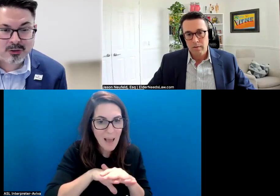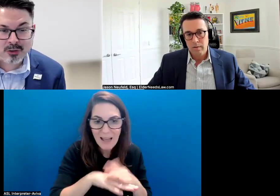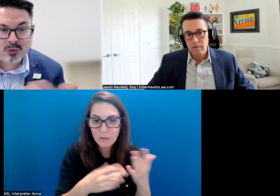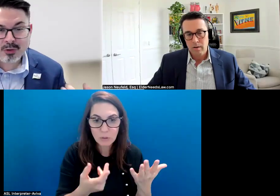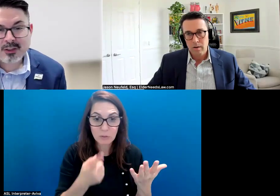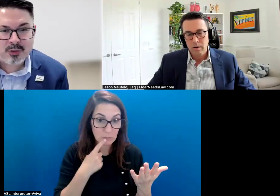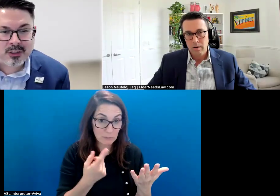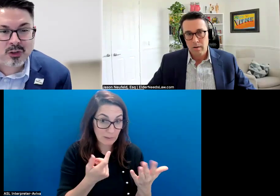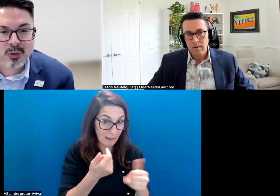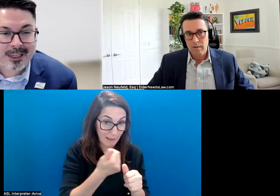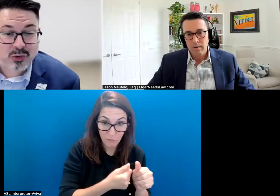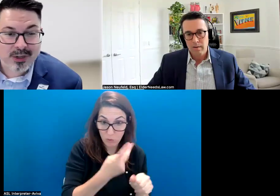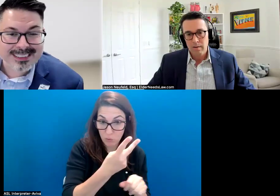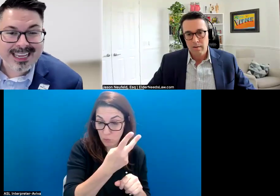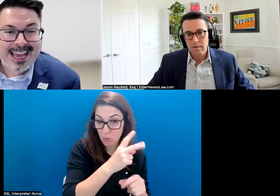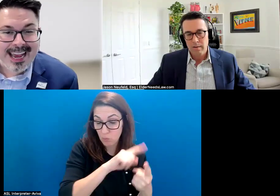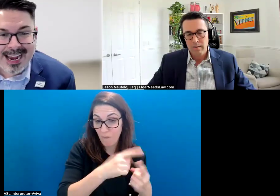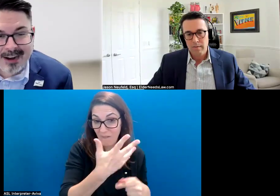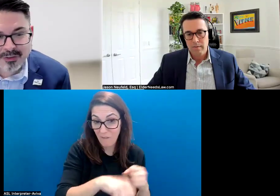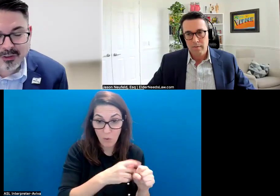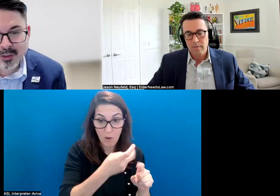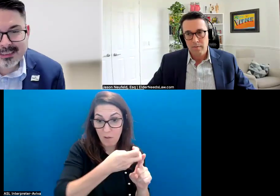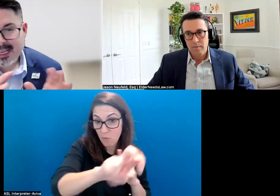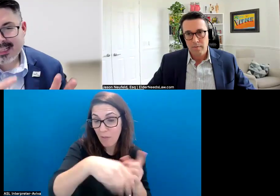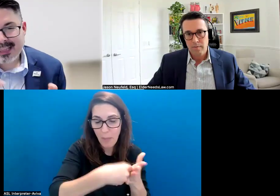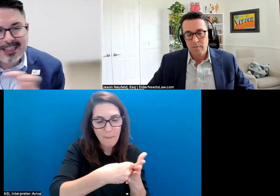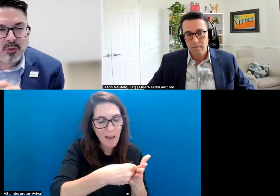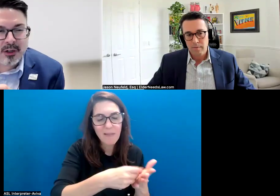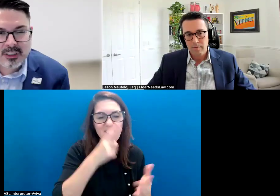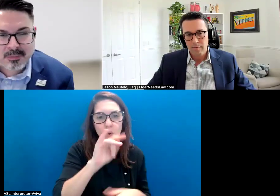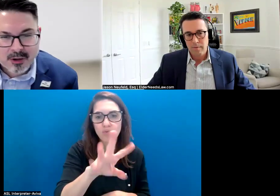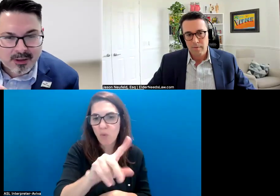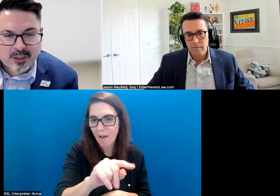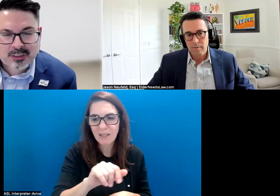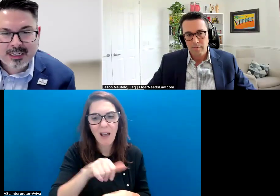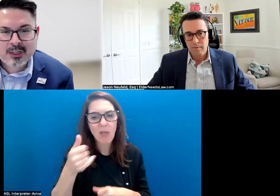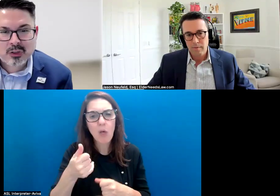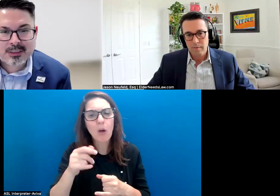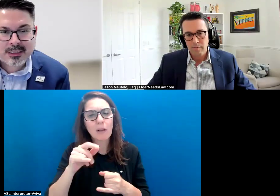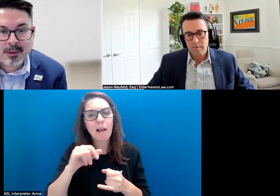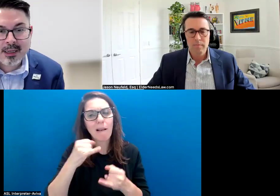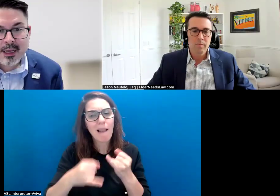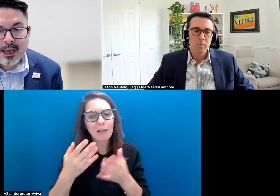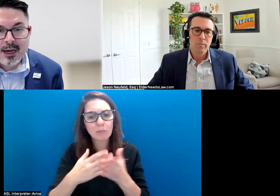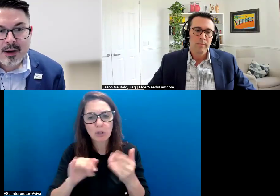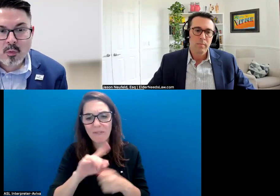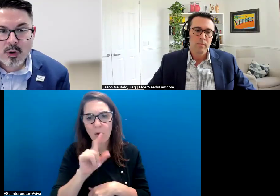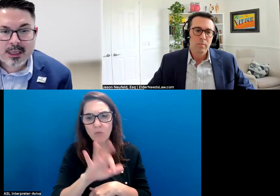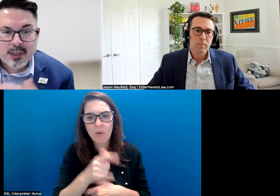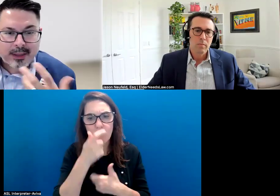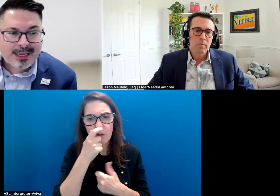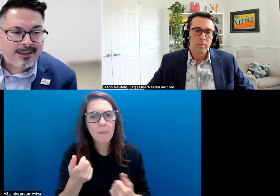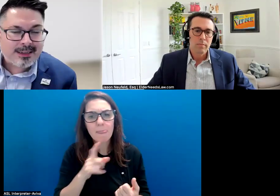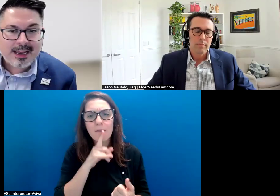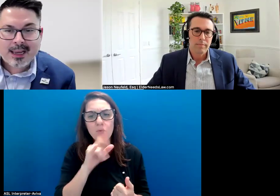5 years? Do you transfer it to a trust after? So that last one question, part of the question is kind of interesting, but